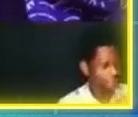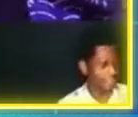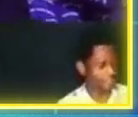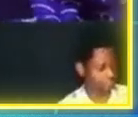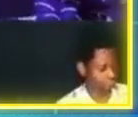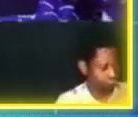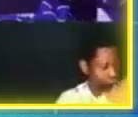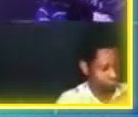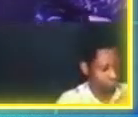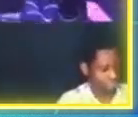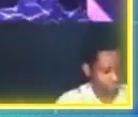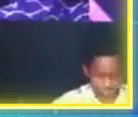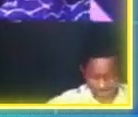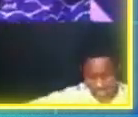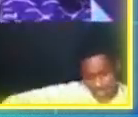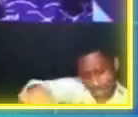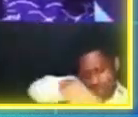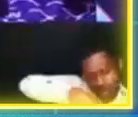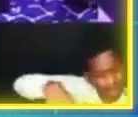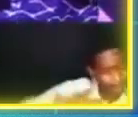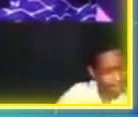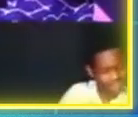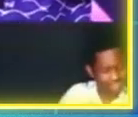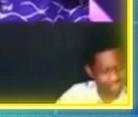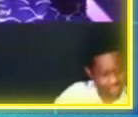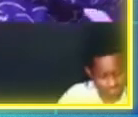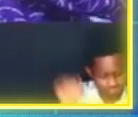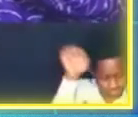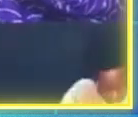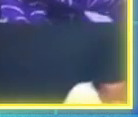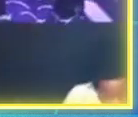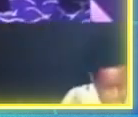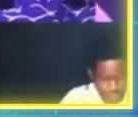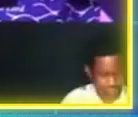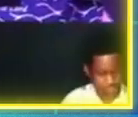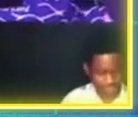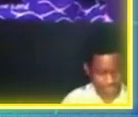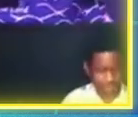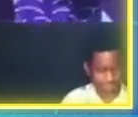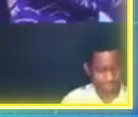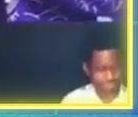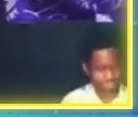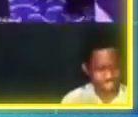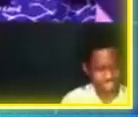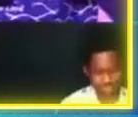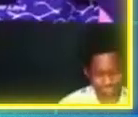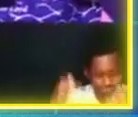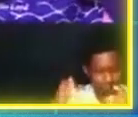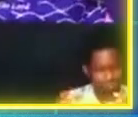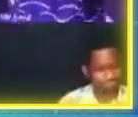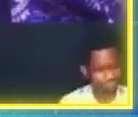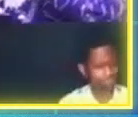chichiri ayuo afiafi ewo afuom na mafi no sori gina chireben na hwe mafiafi no twa mafi ne hu